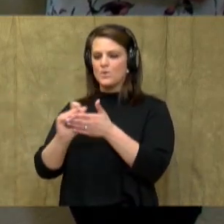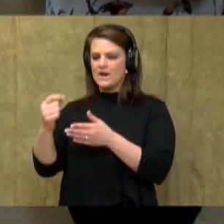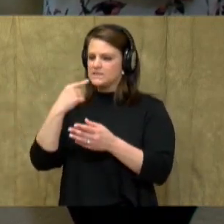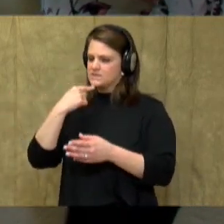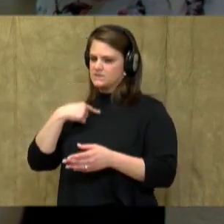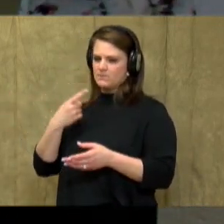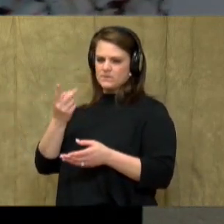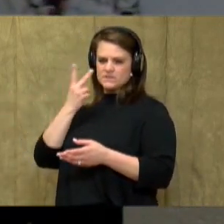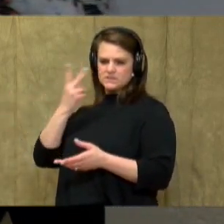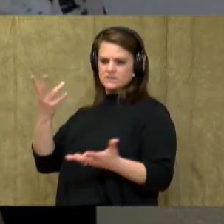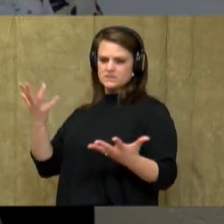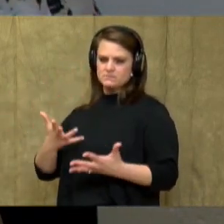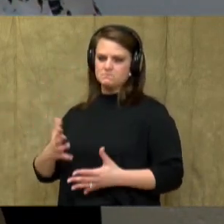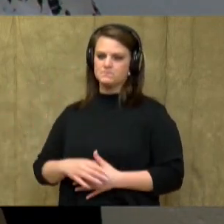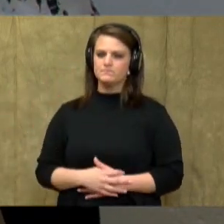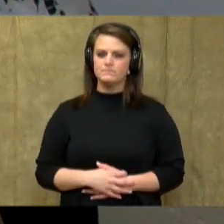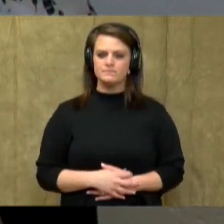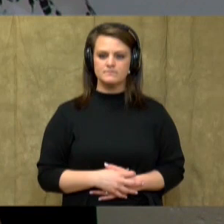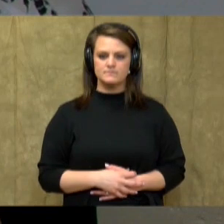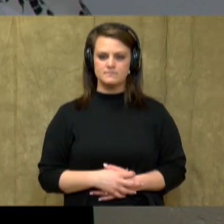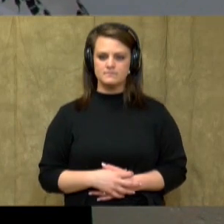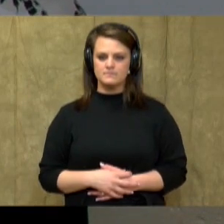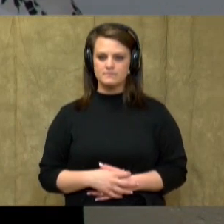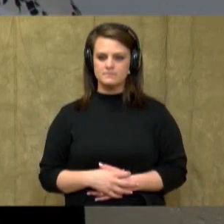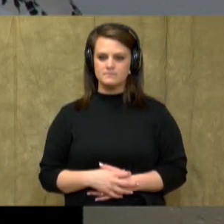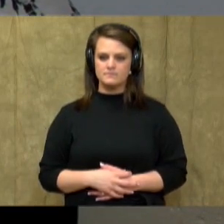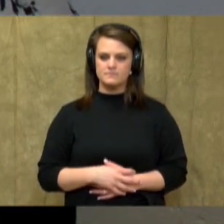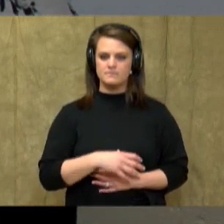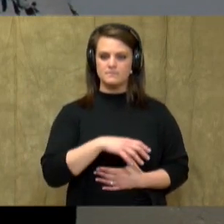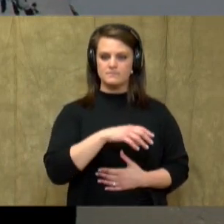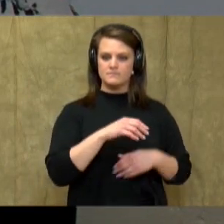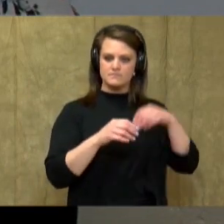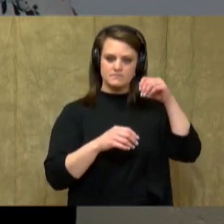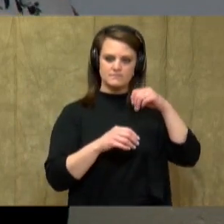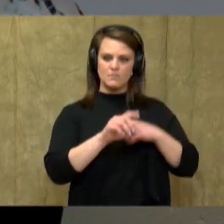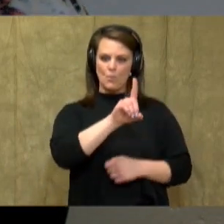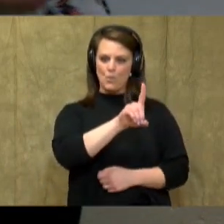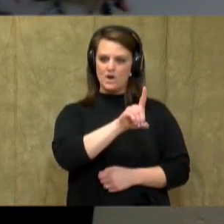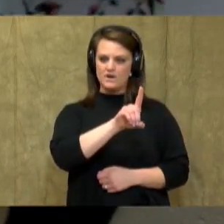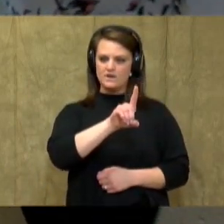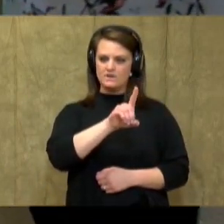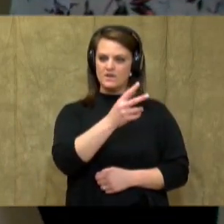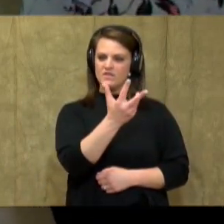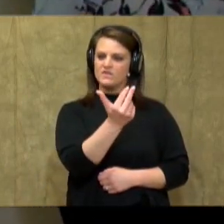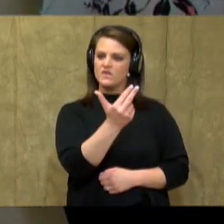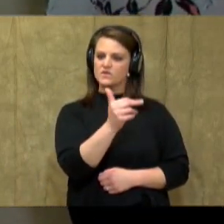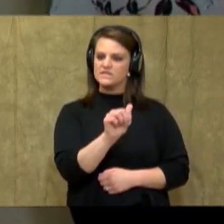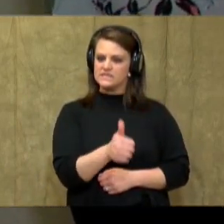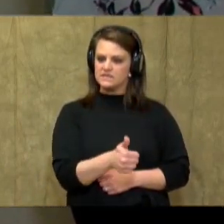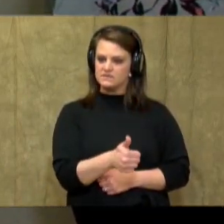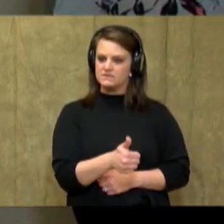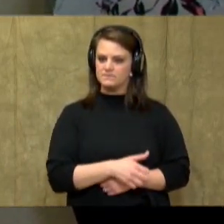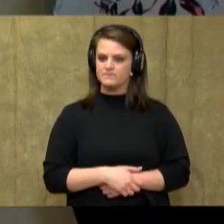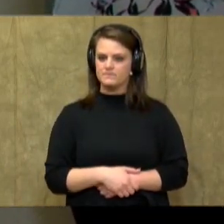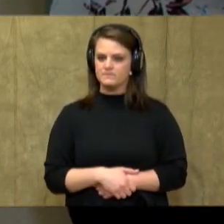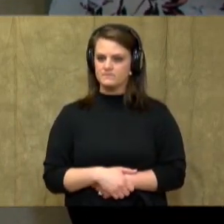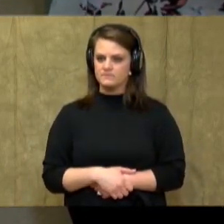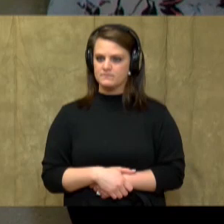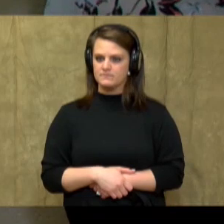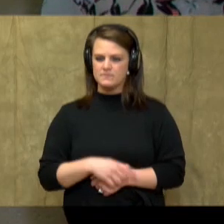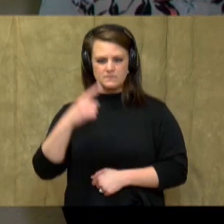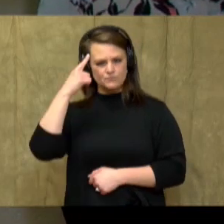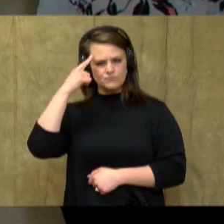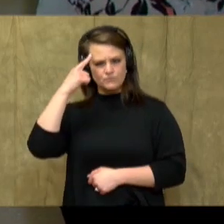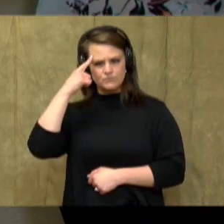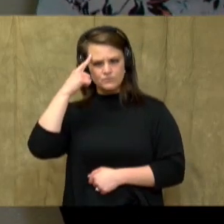what you see. I think of 1 3/10 like that. Think